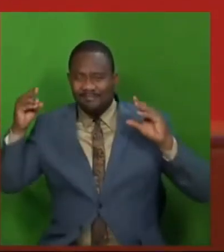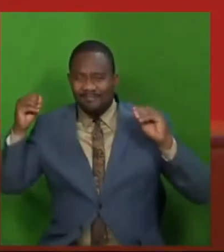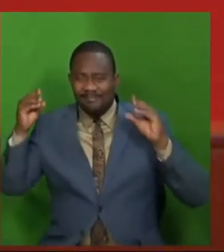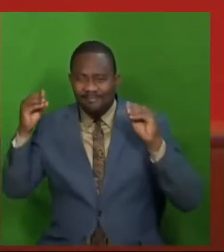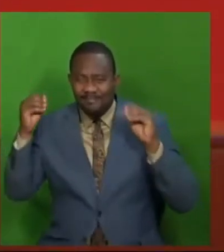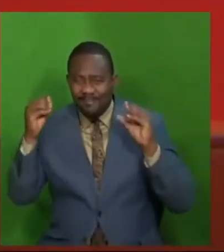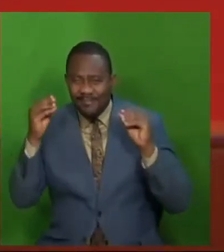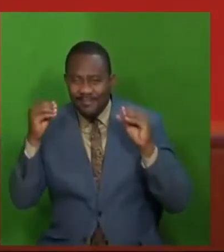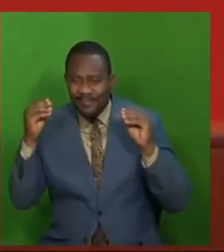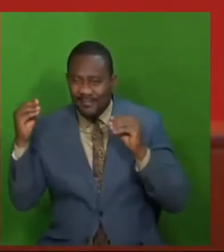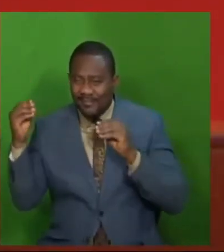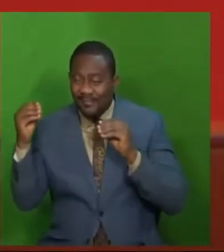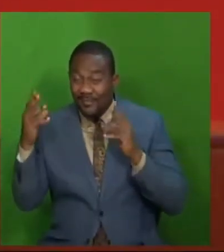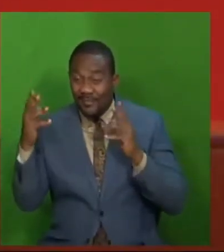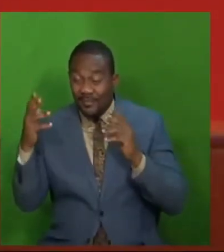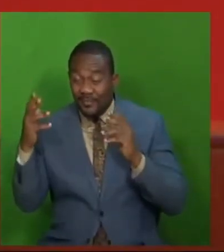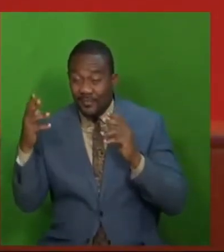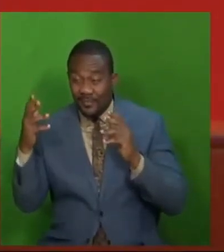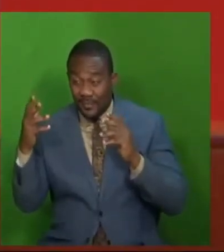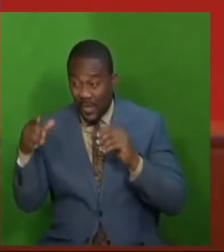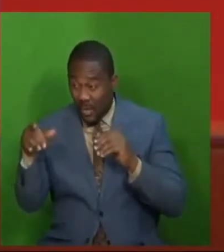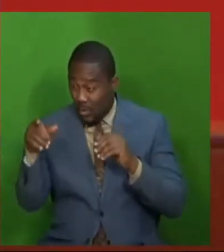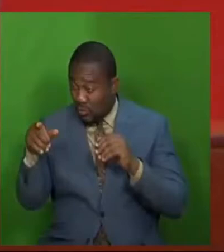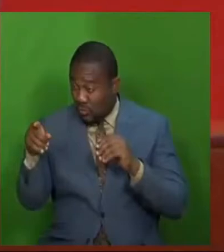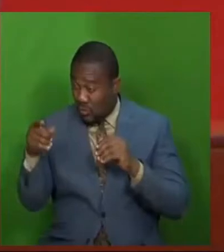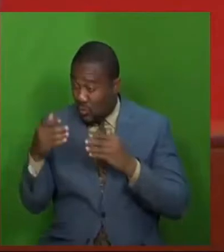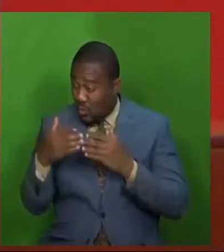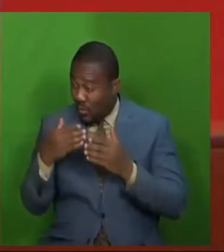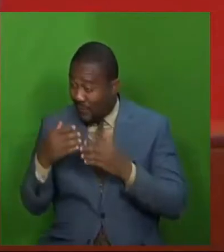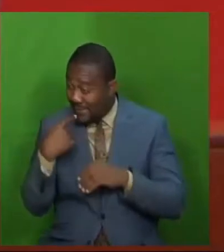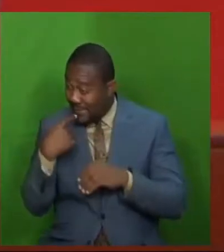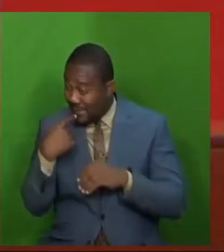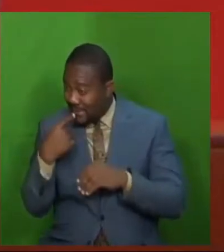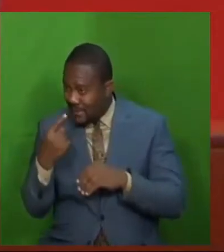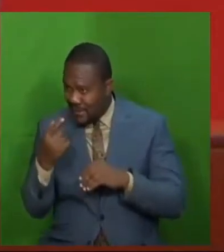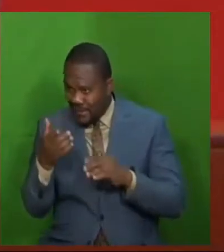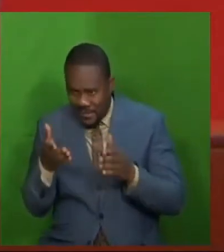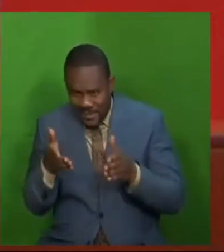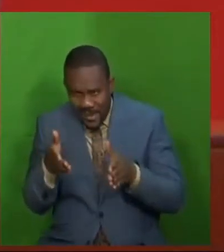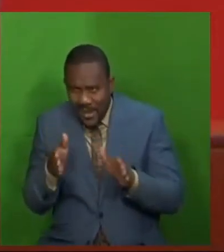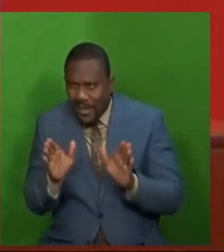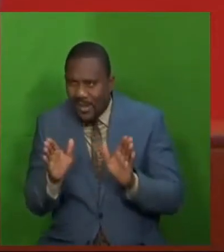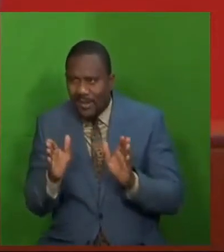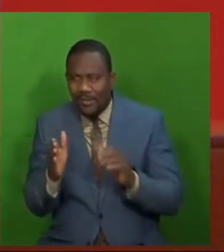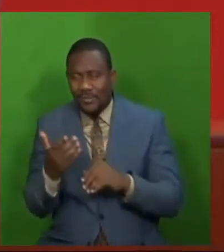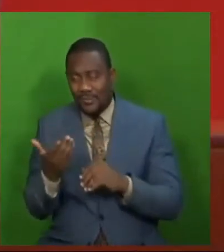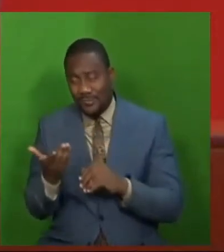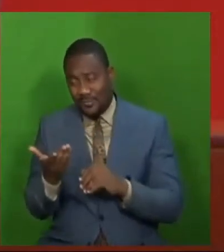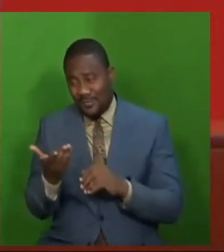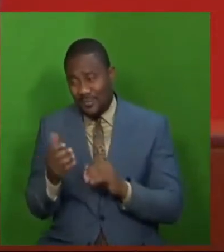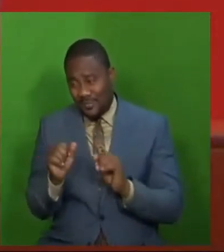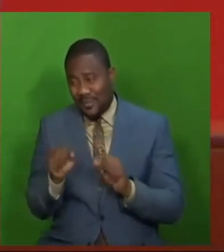when you make your submission, then I can give the consequential orders.